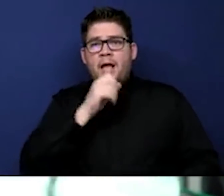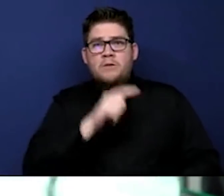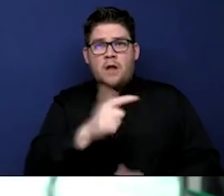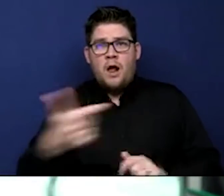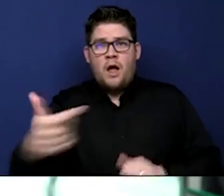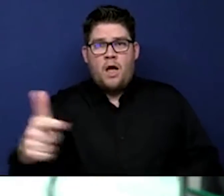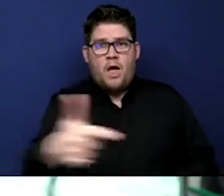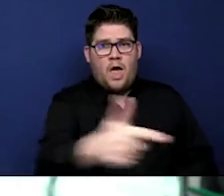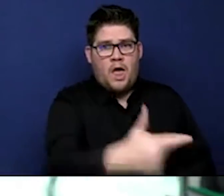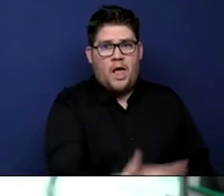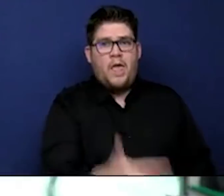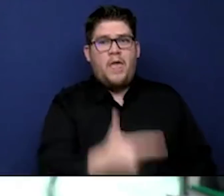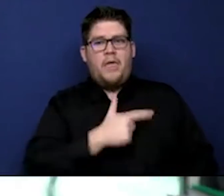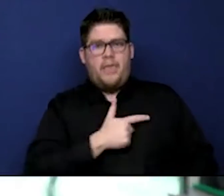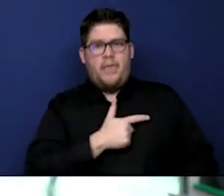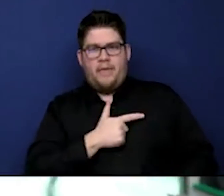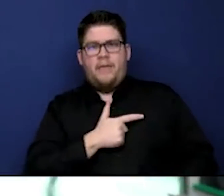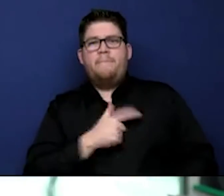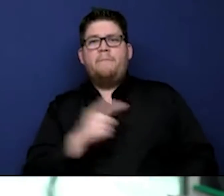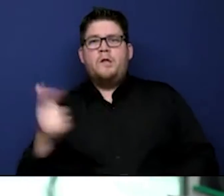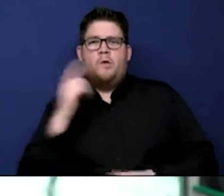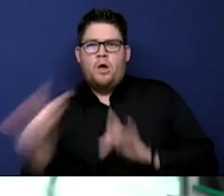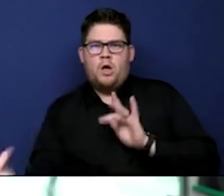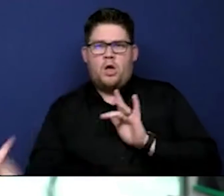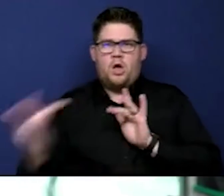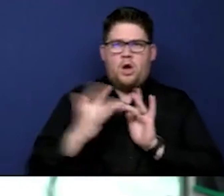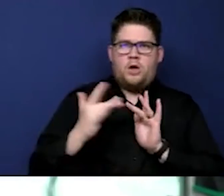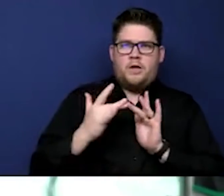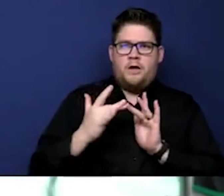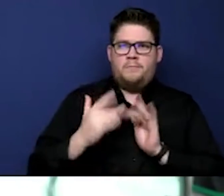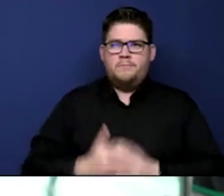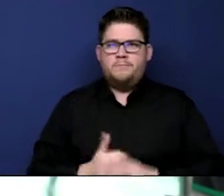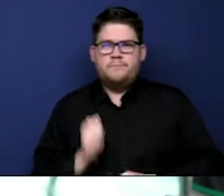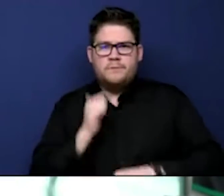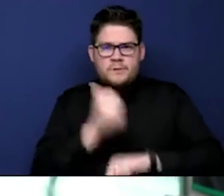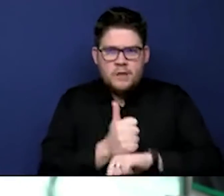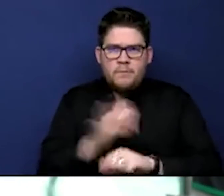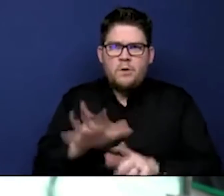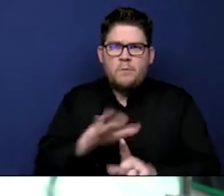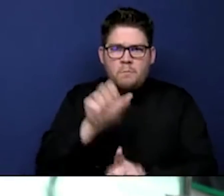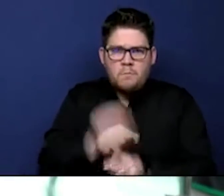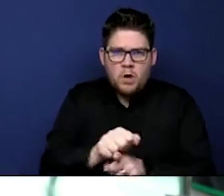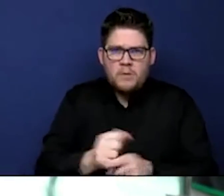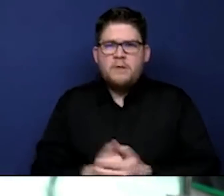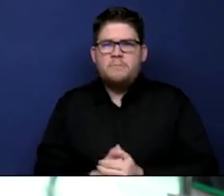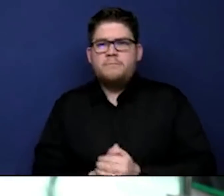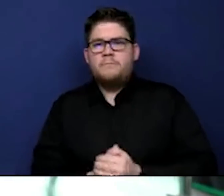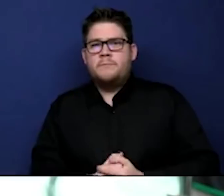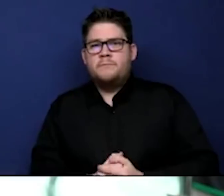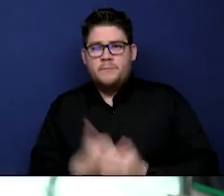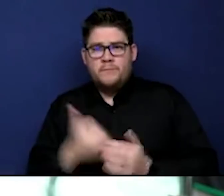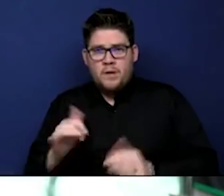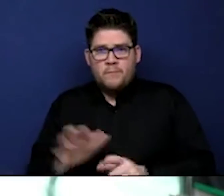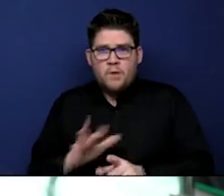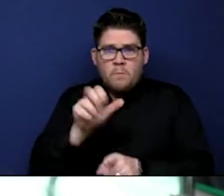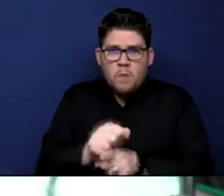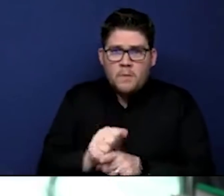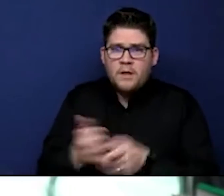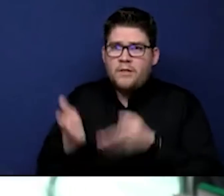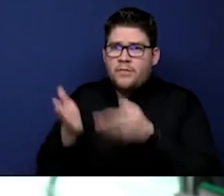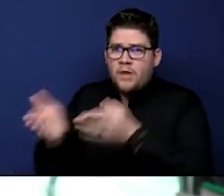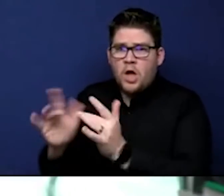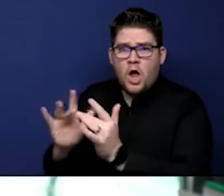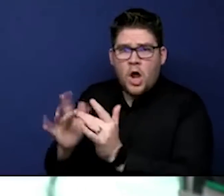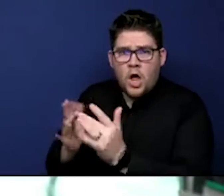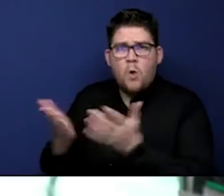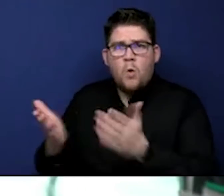be contacted to book your appointment, either online, by phone, or in person. And as of today,